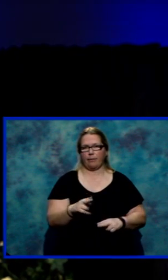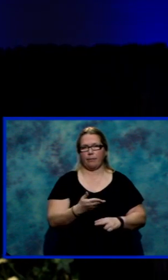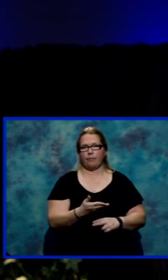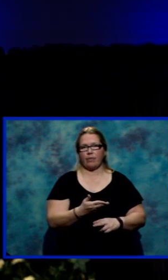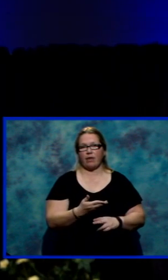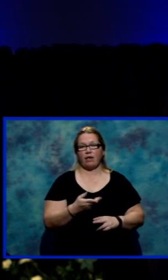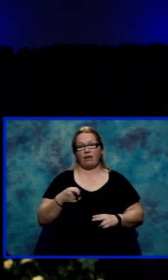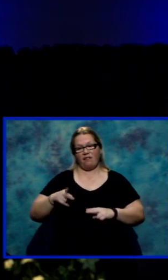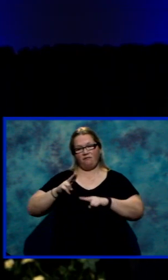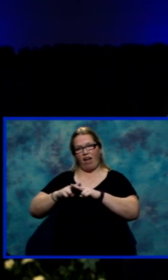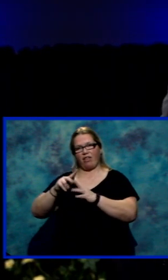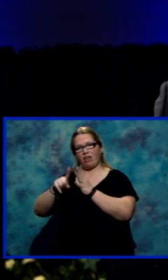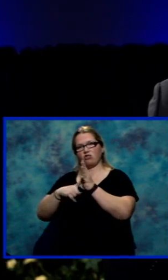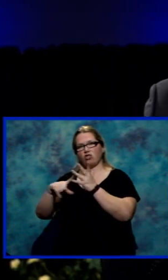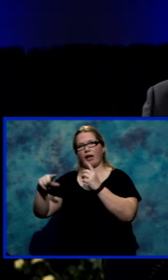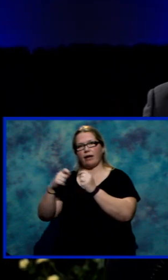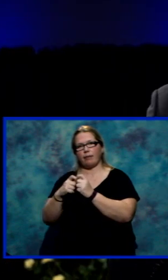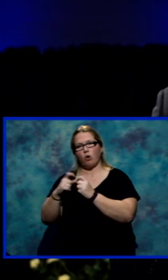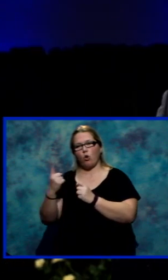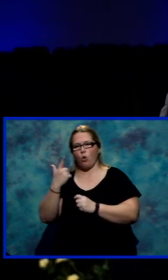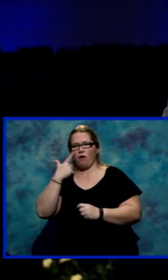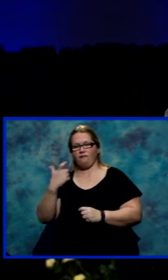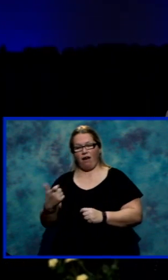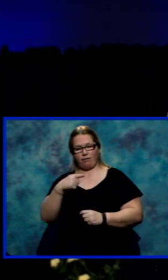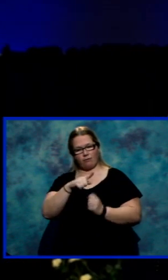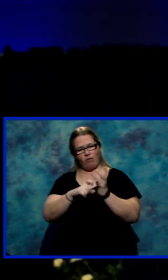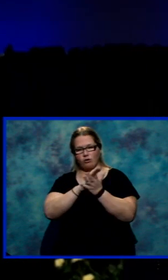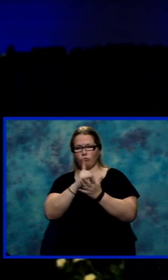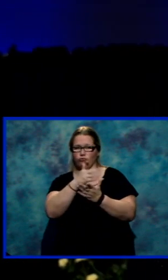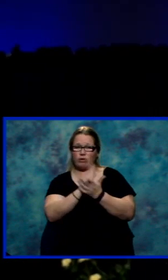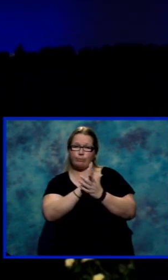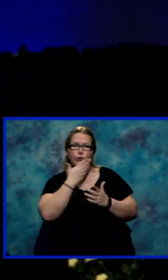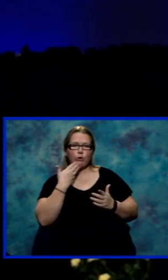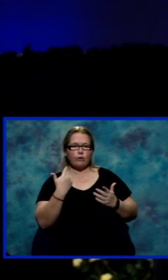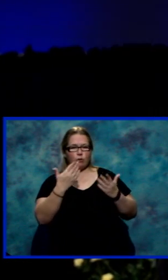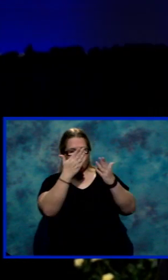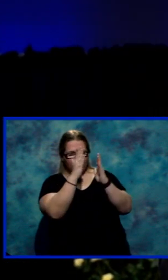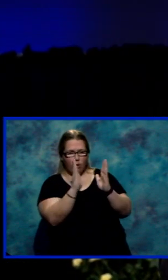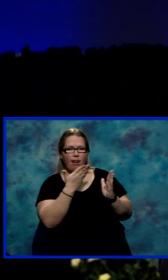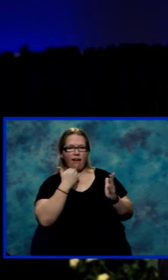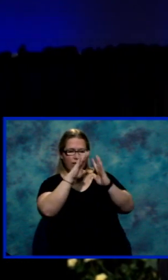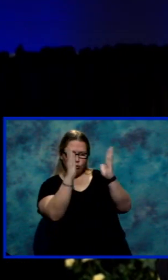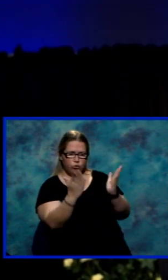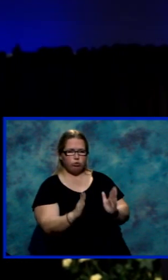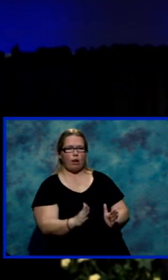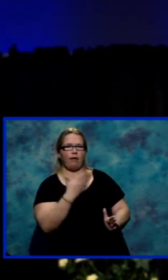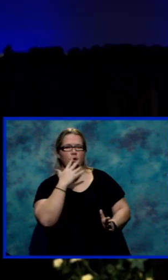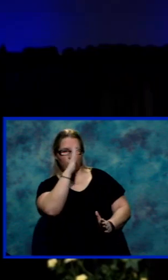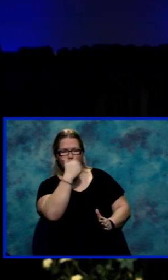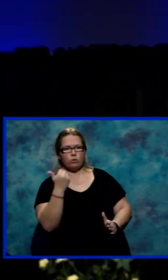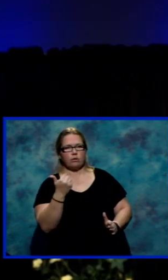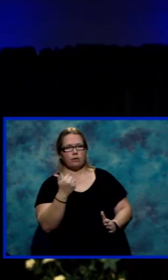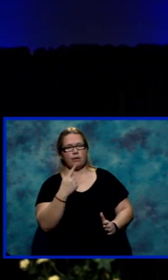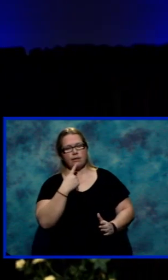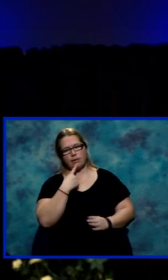the father who had found Rachel beautiful and lovely in form said,